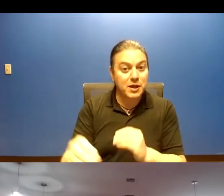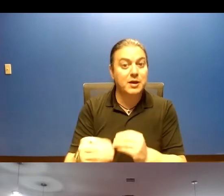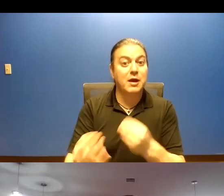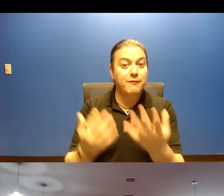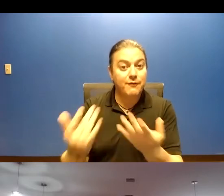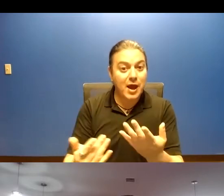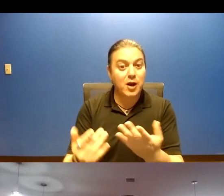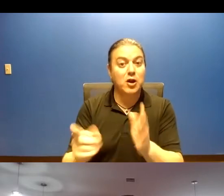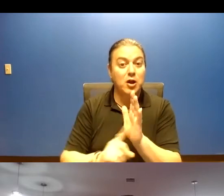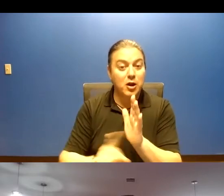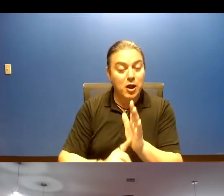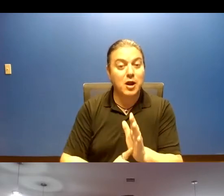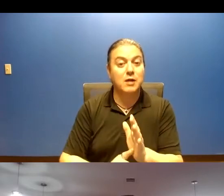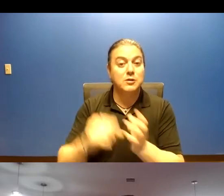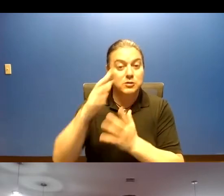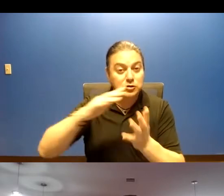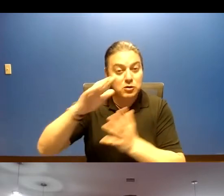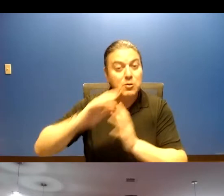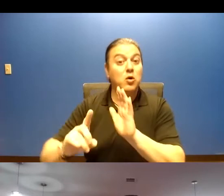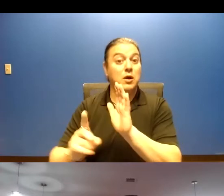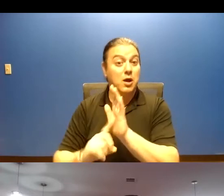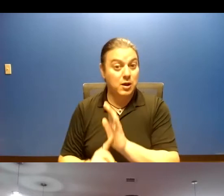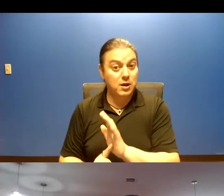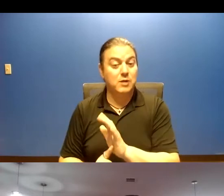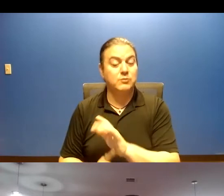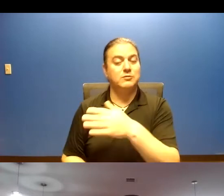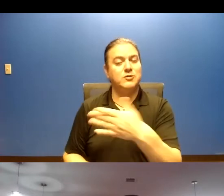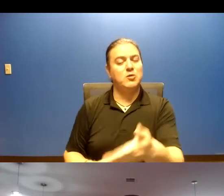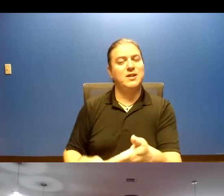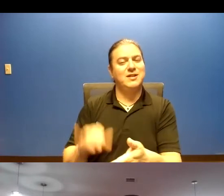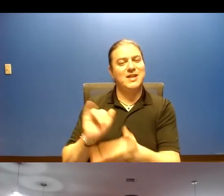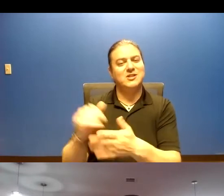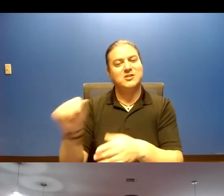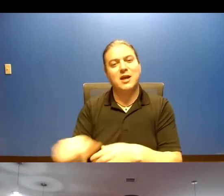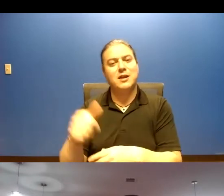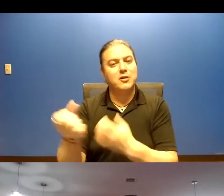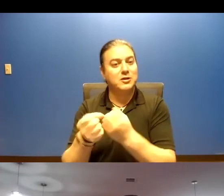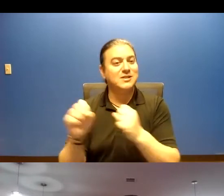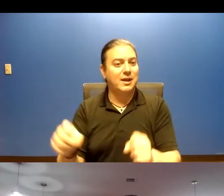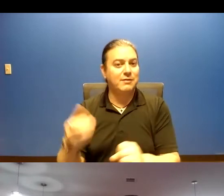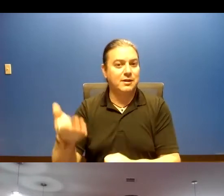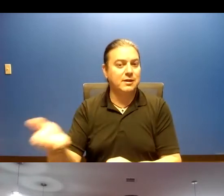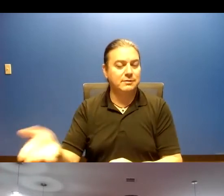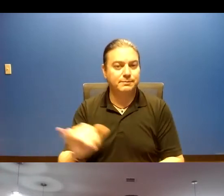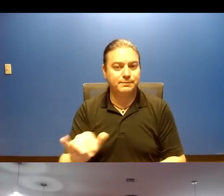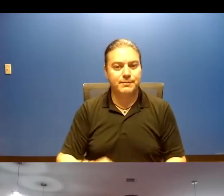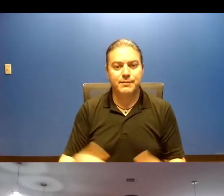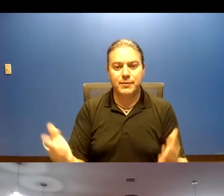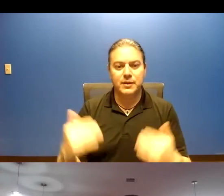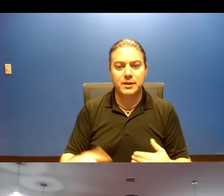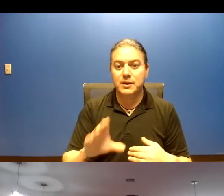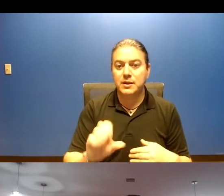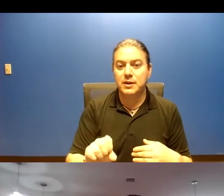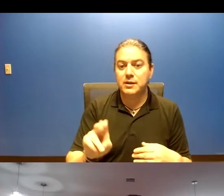is having those types of structures are definitely a safety feature that we need. So Susan, let's go to you. What are